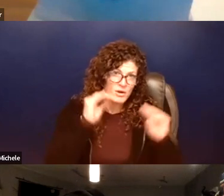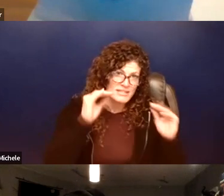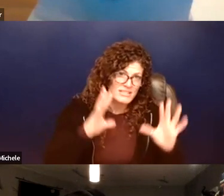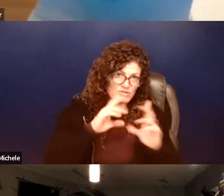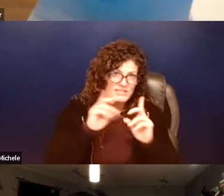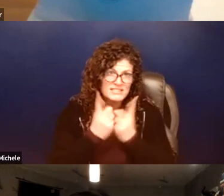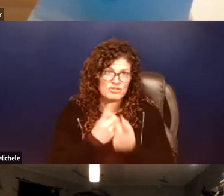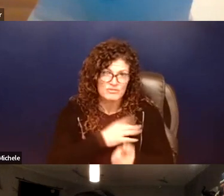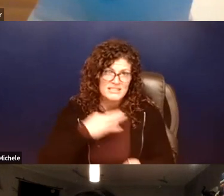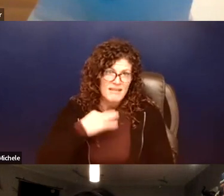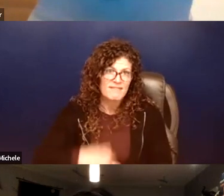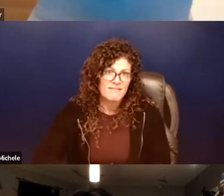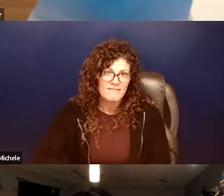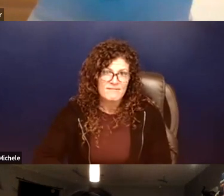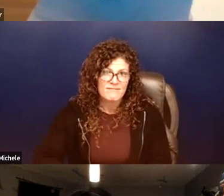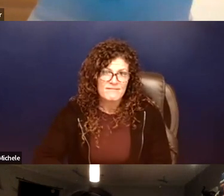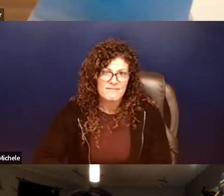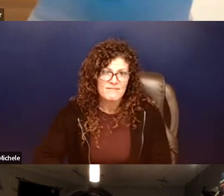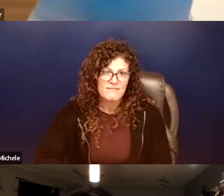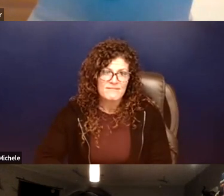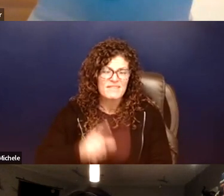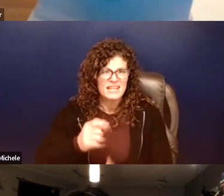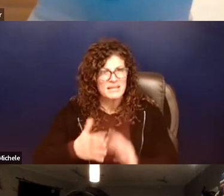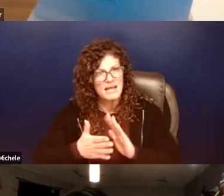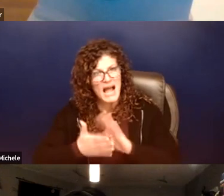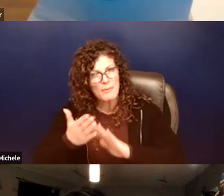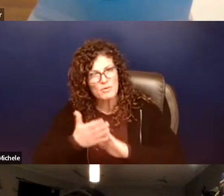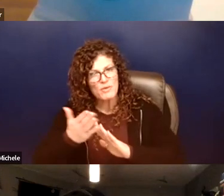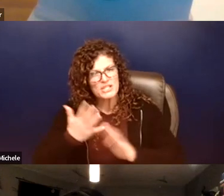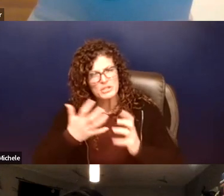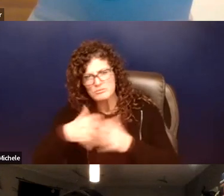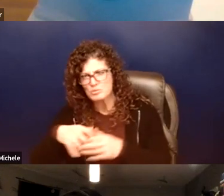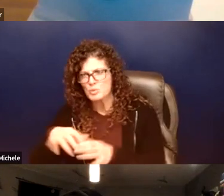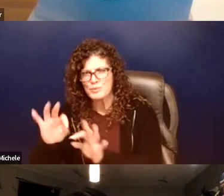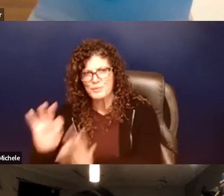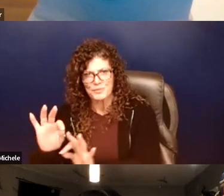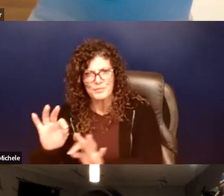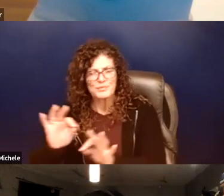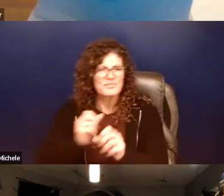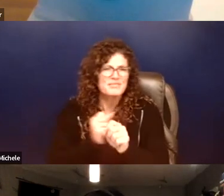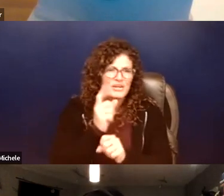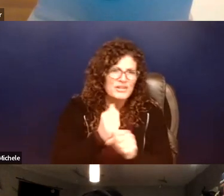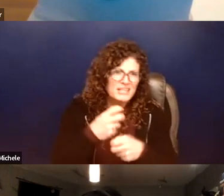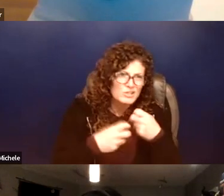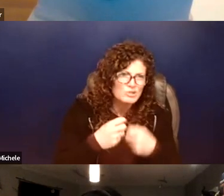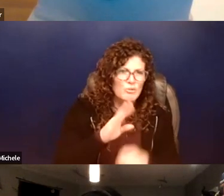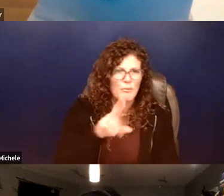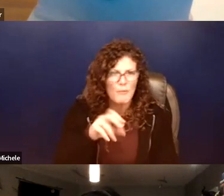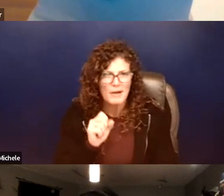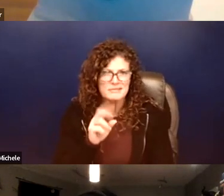staff. They need to be an operational superstar. The yearly issues with buses and assignments